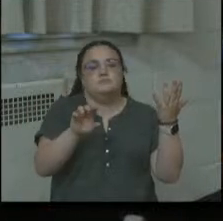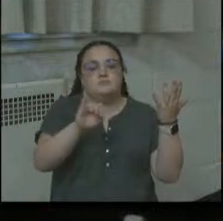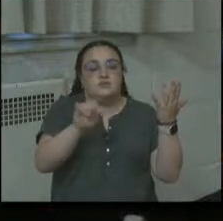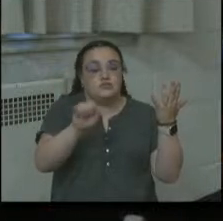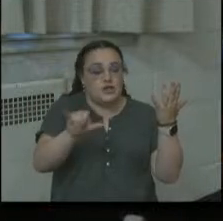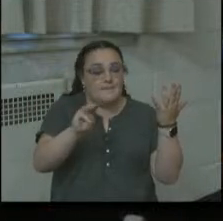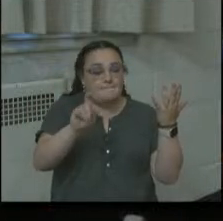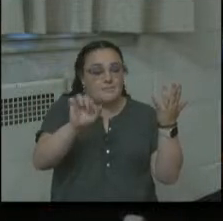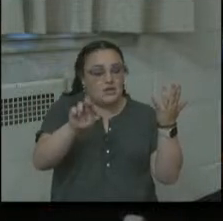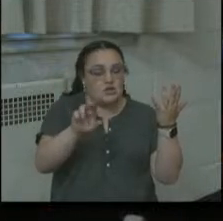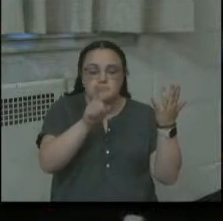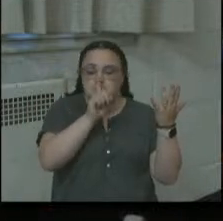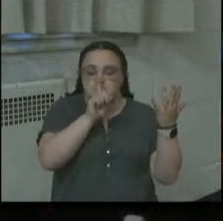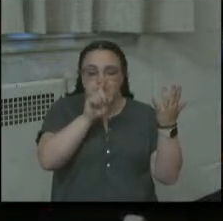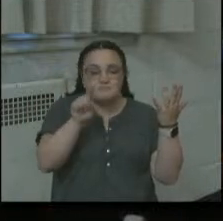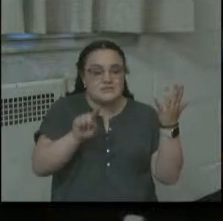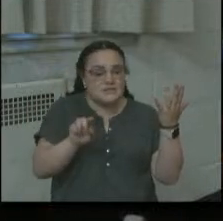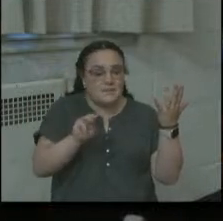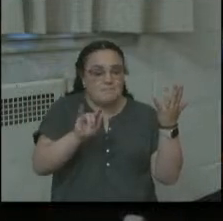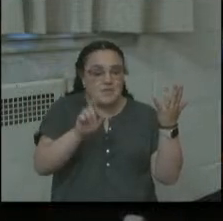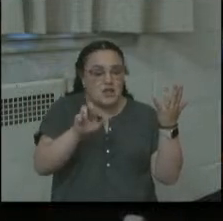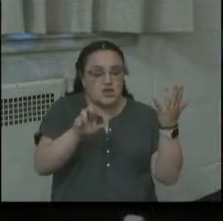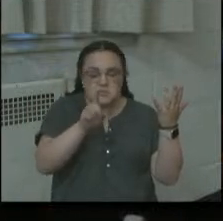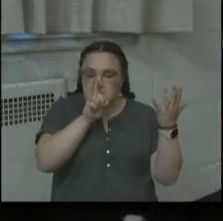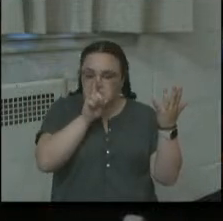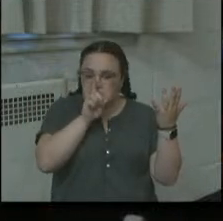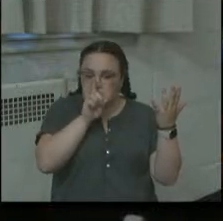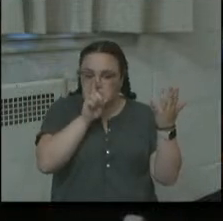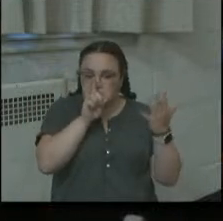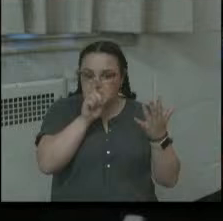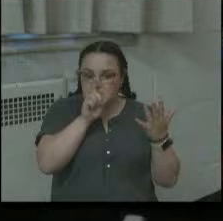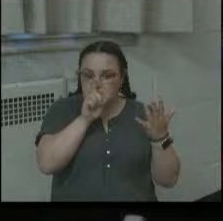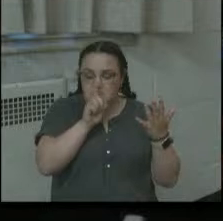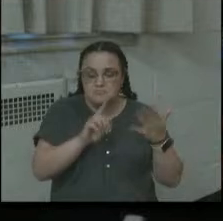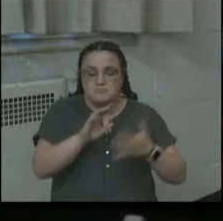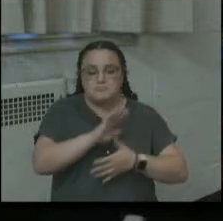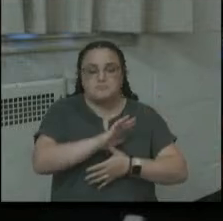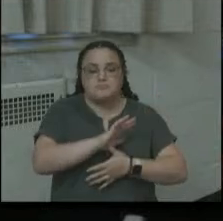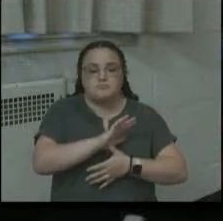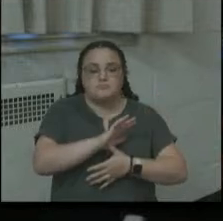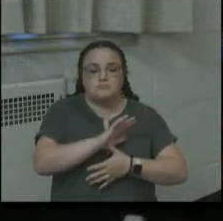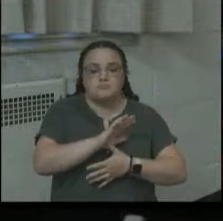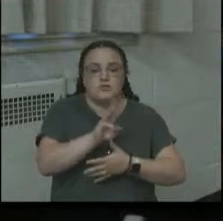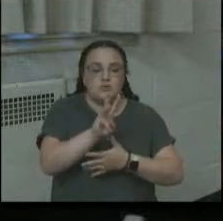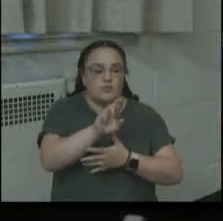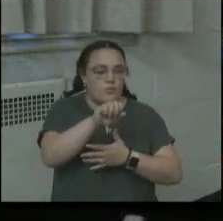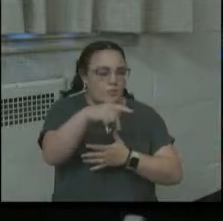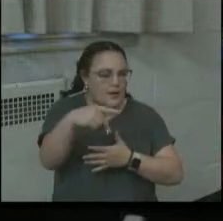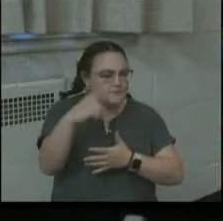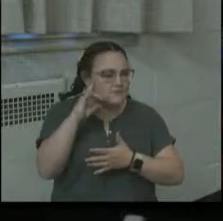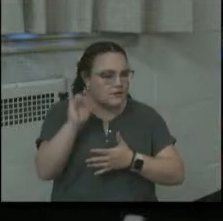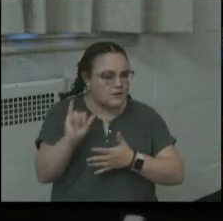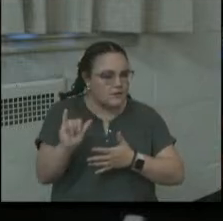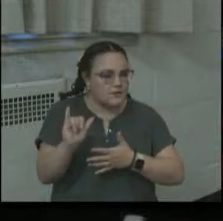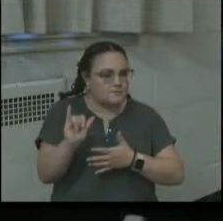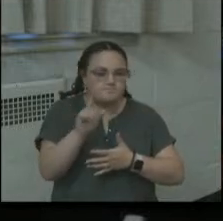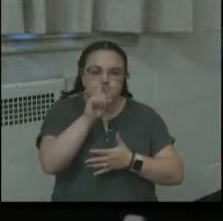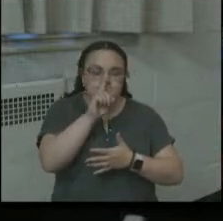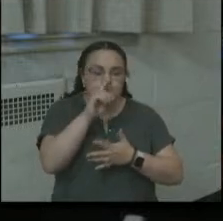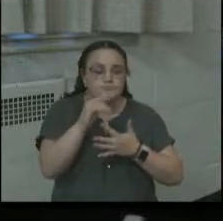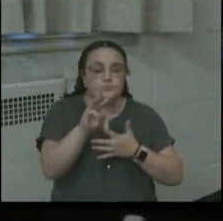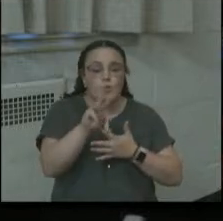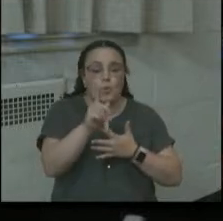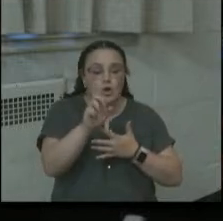Miller. Dr. Z. Miller. Aye. Mrs. Rout. Ms.